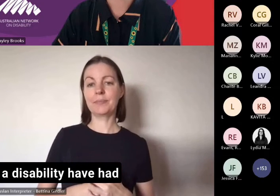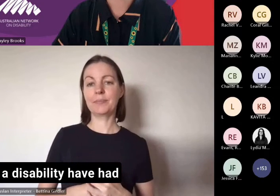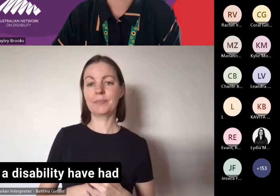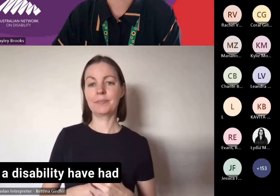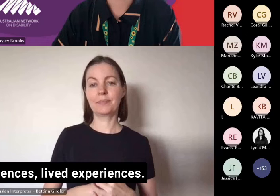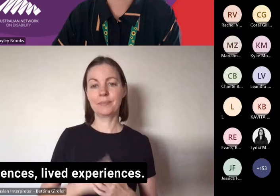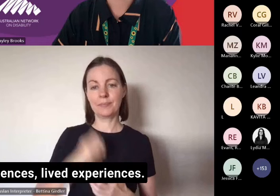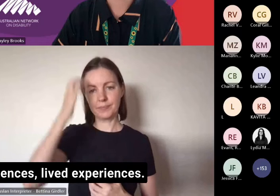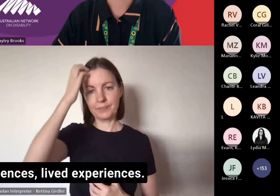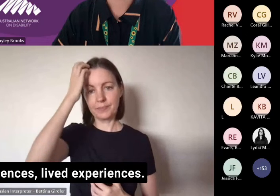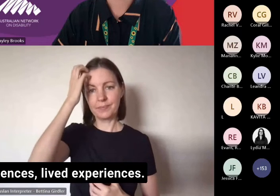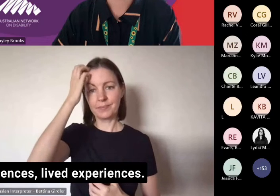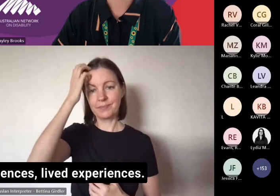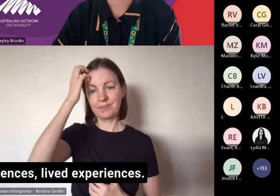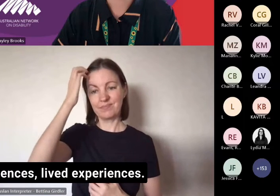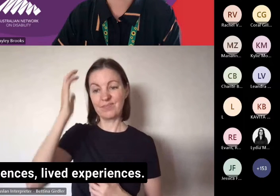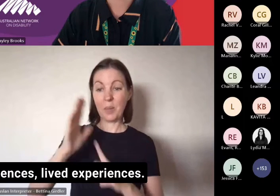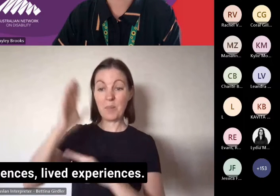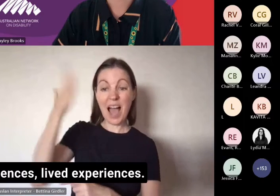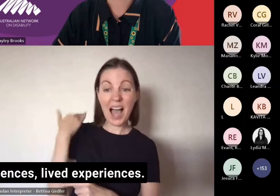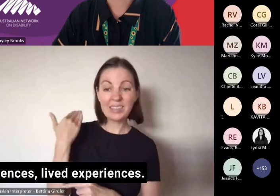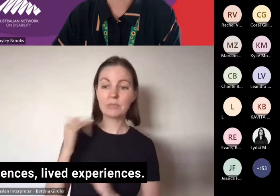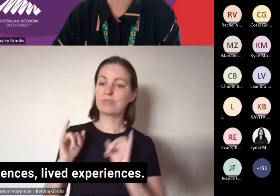have had really bad experiences,